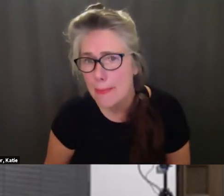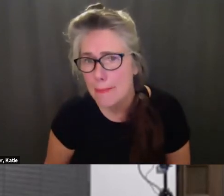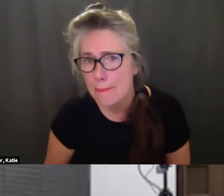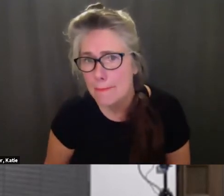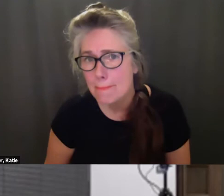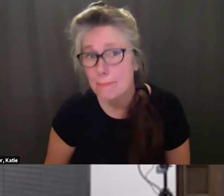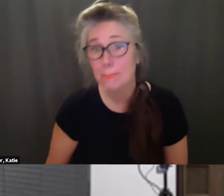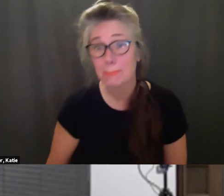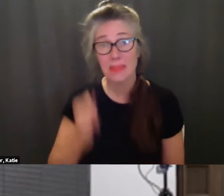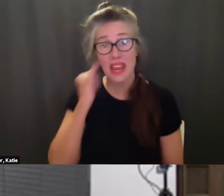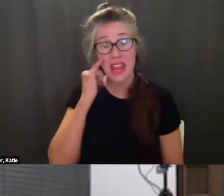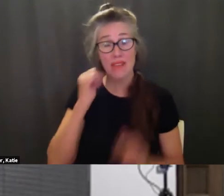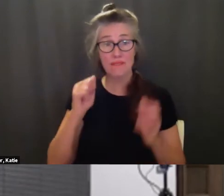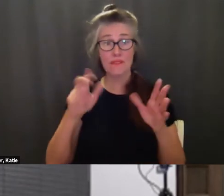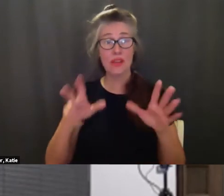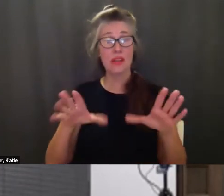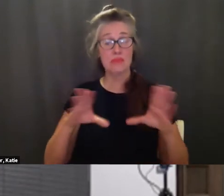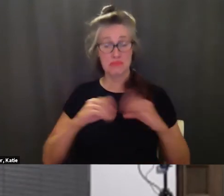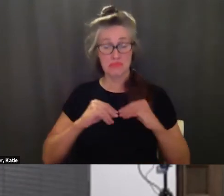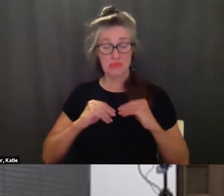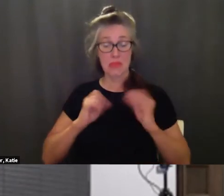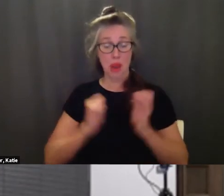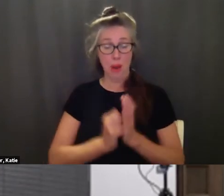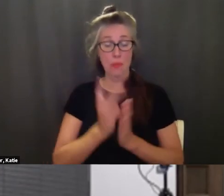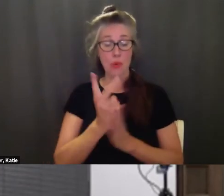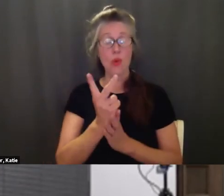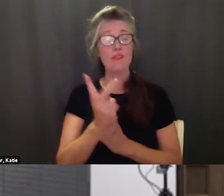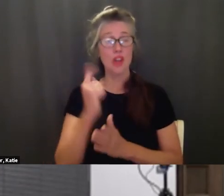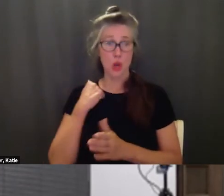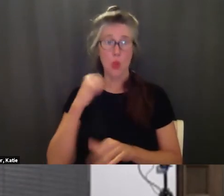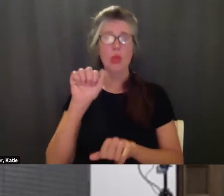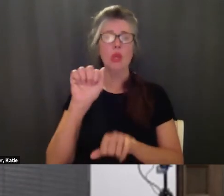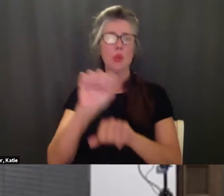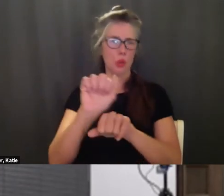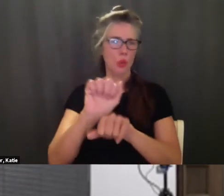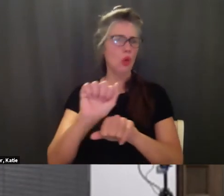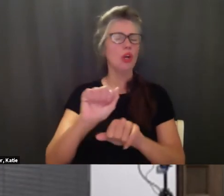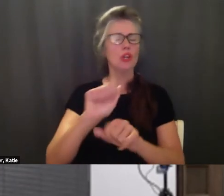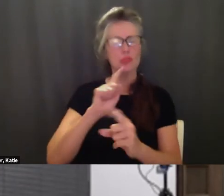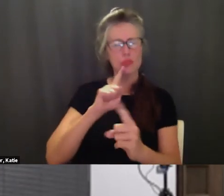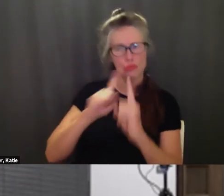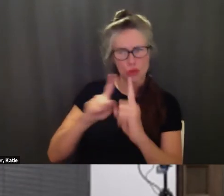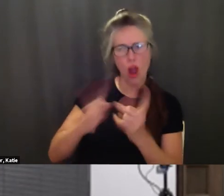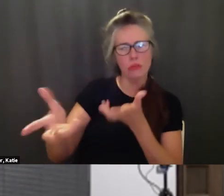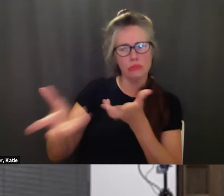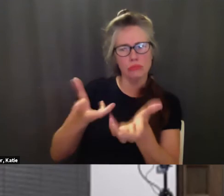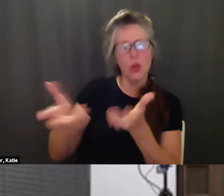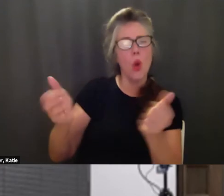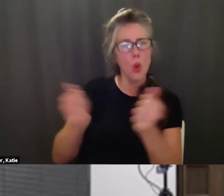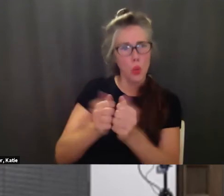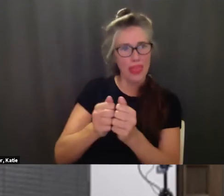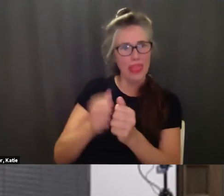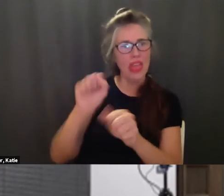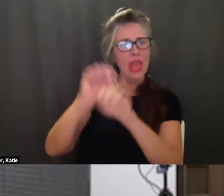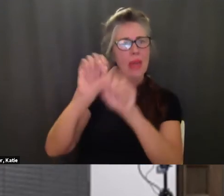this is approved, then we will definitely be working with impacted employees in the fall when they return from summer